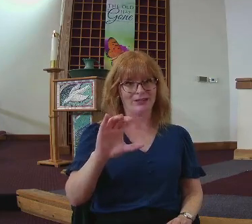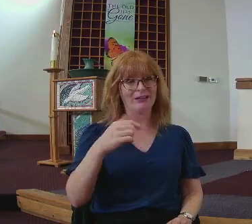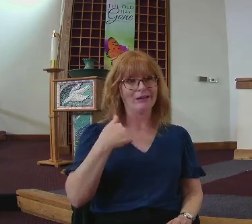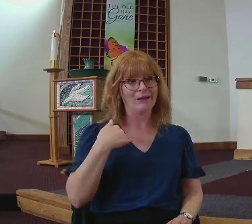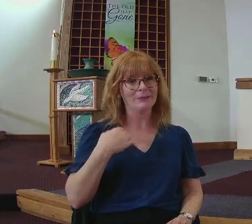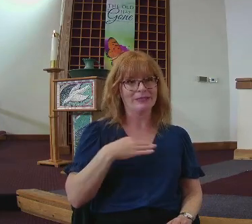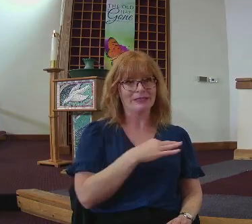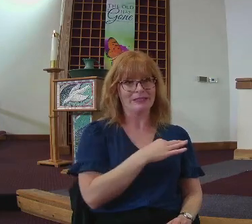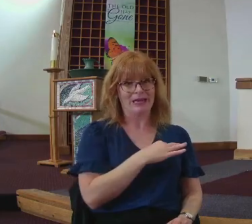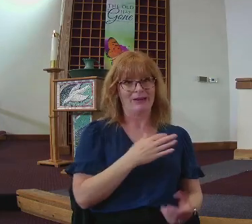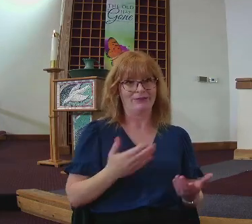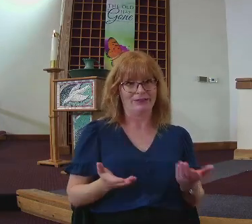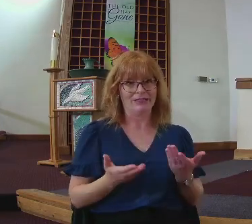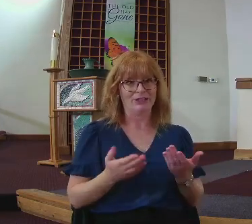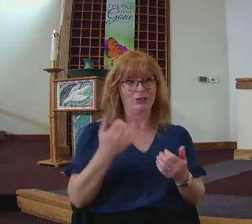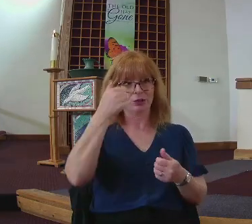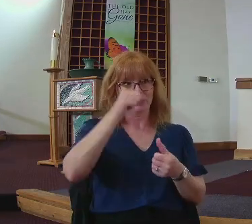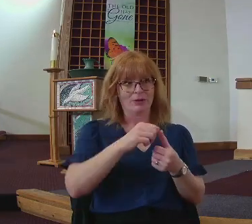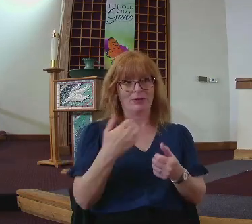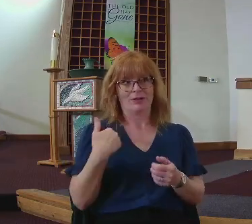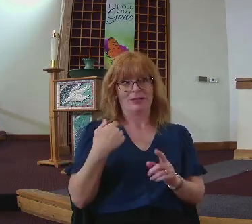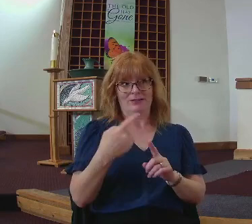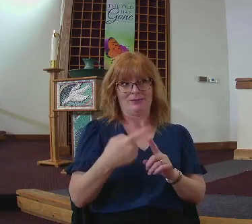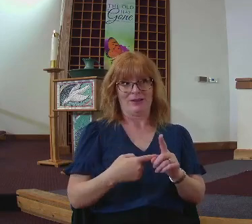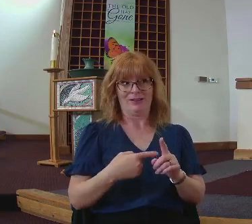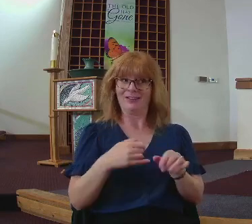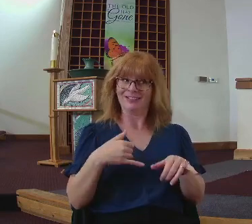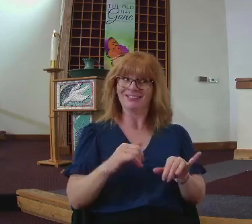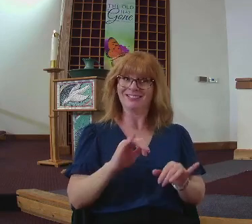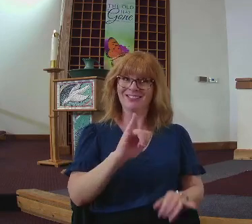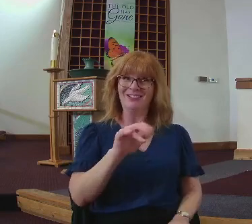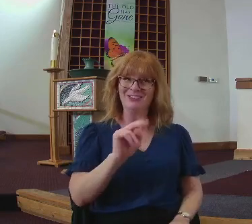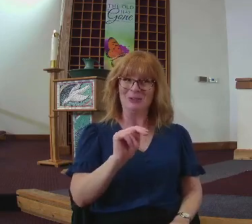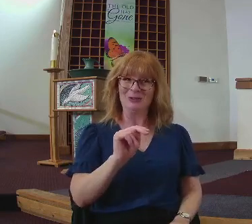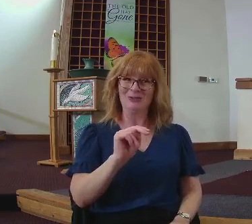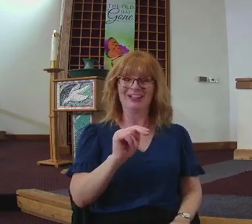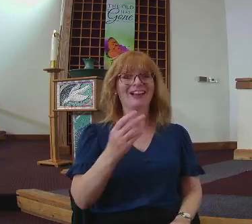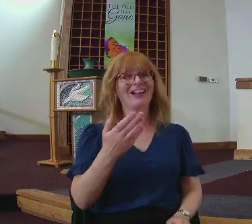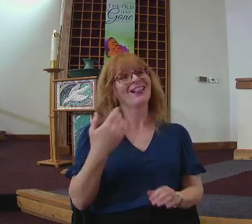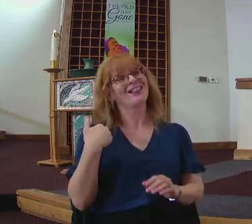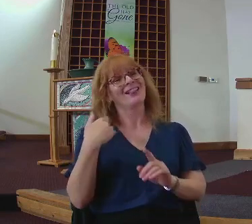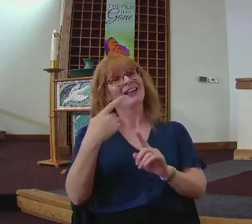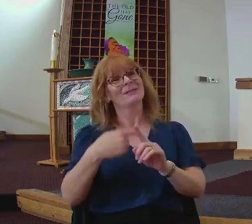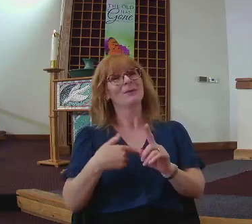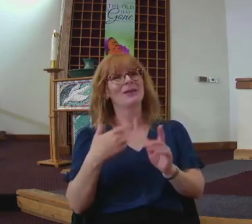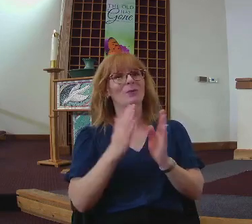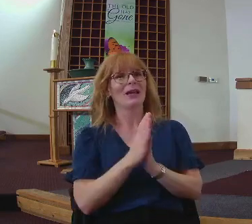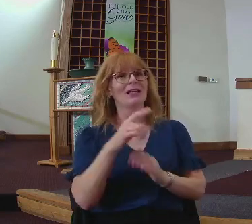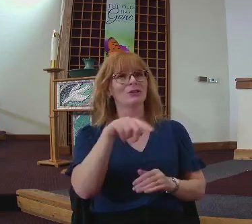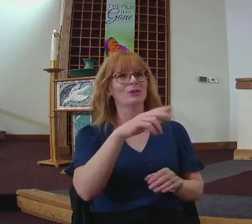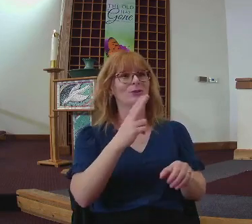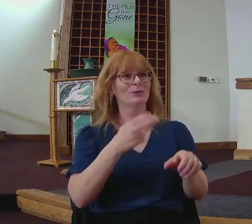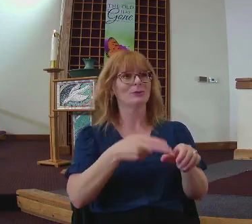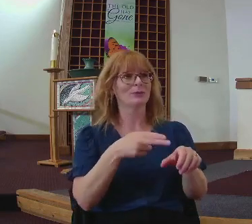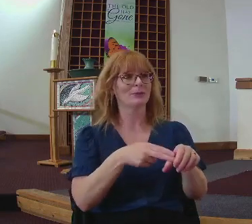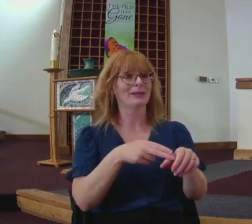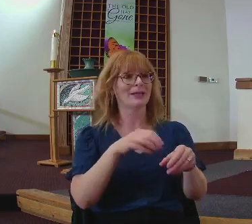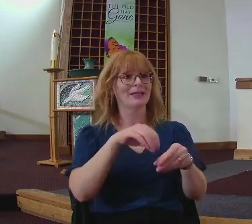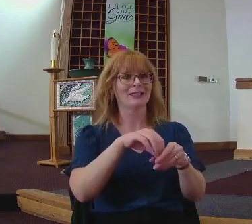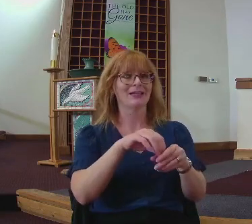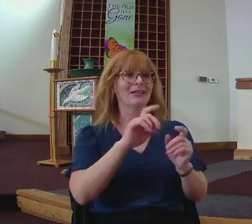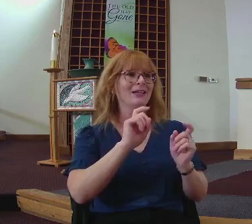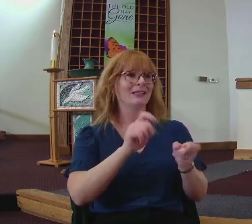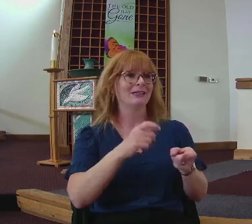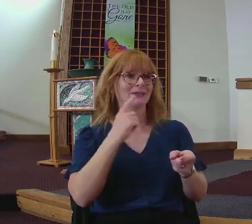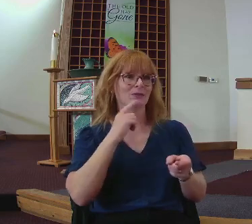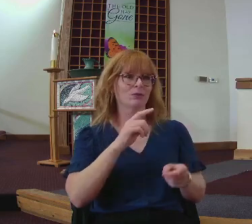that last month, it's still January, last month, we invited you to participate in something that we call the Gifts for the